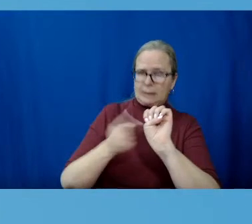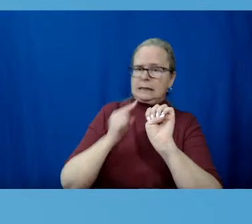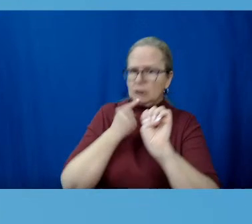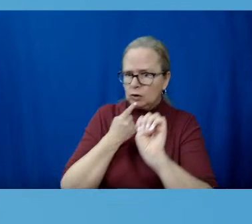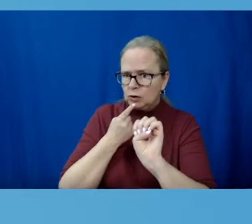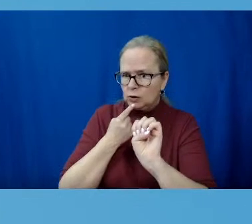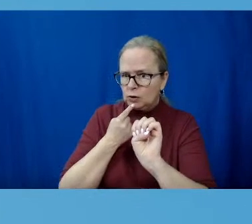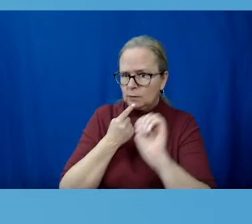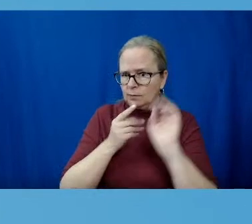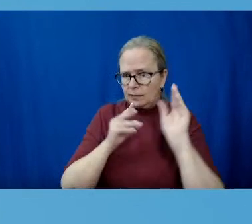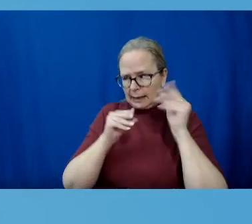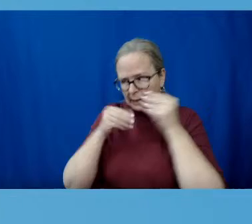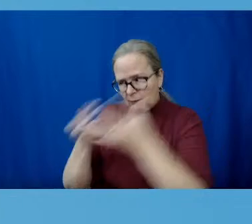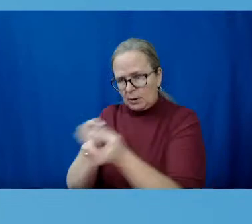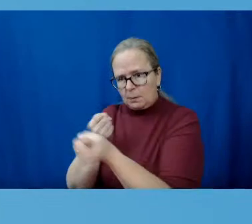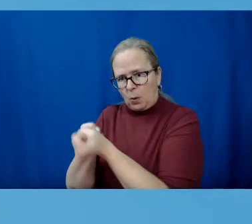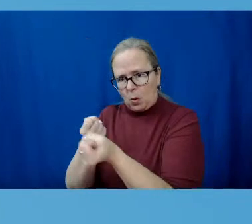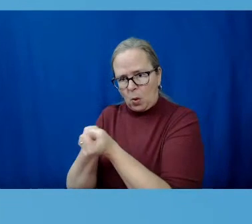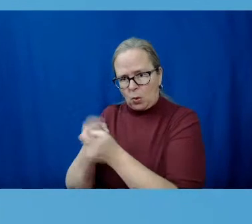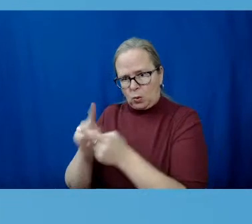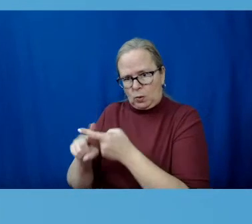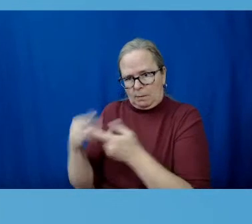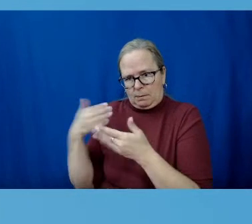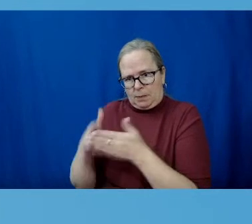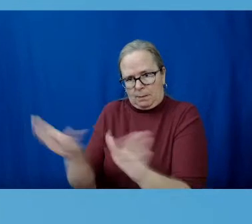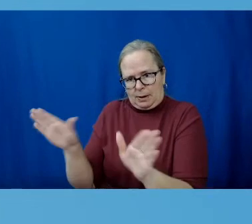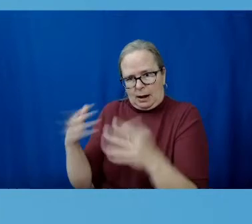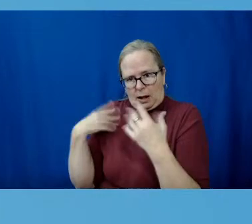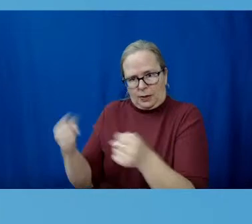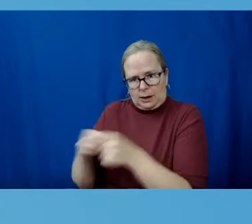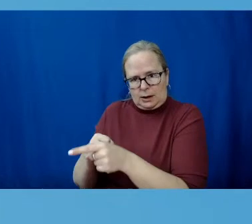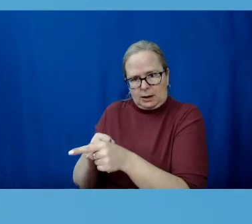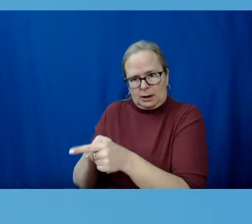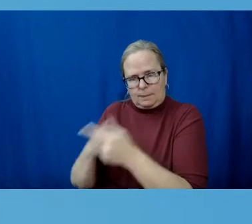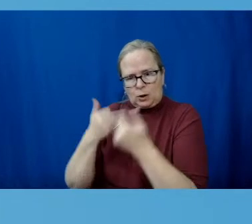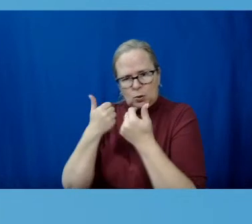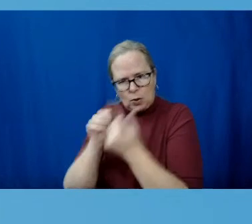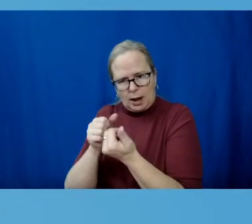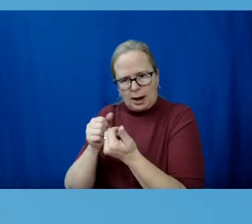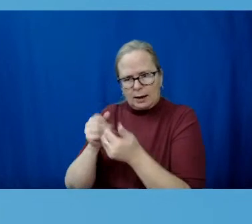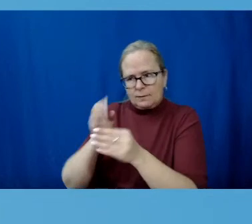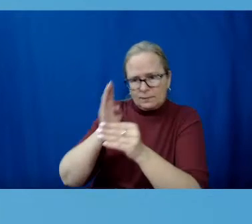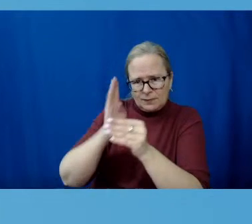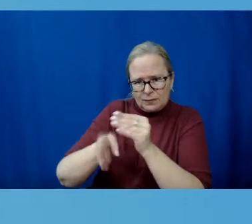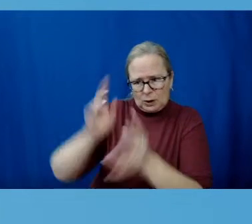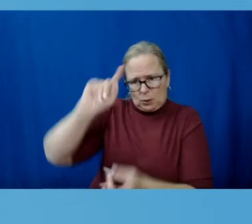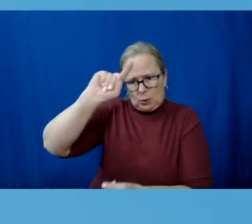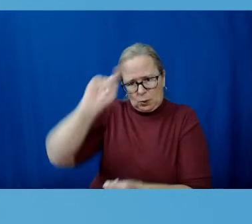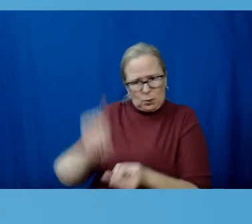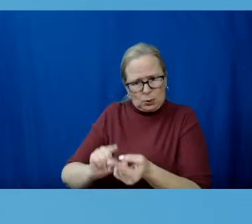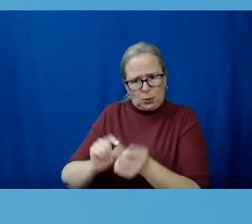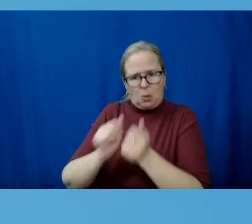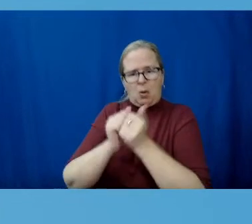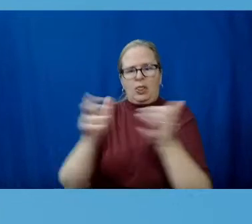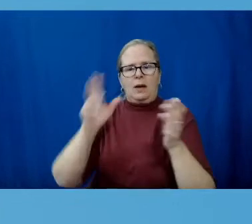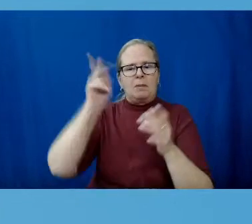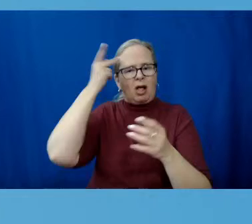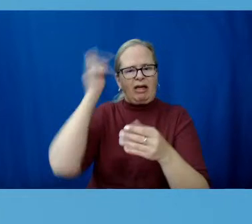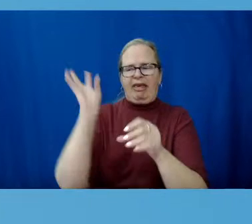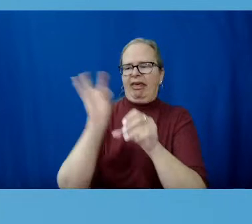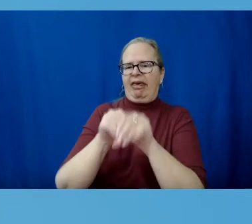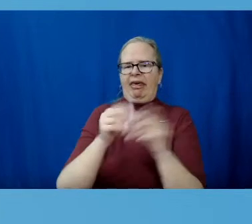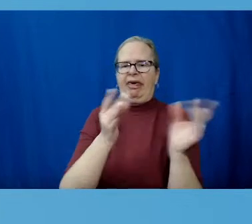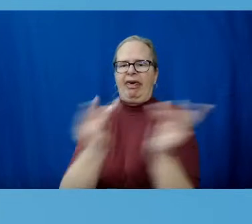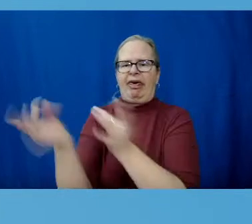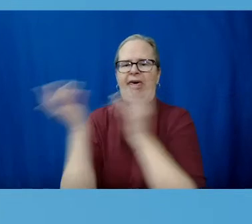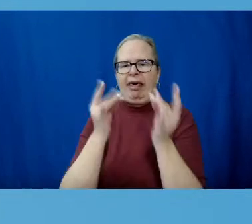is not overly political, because I don't think politics can deliver us in a moment where we need to have more factors like health, like medicine,